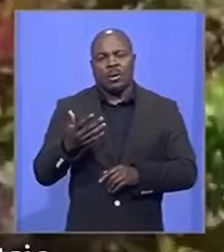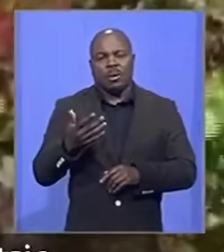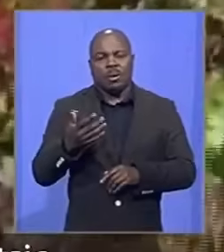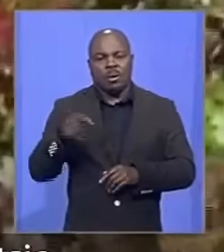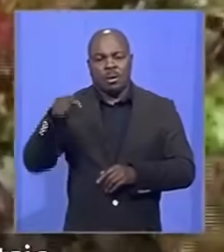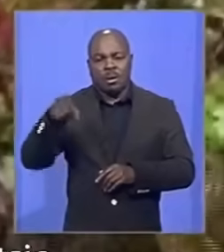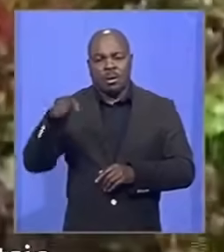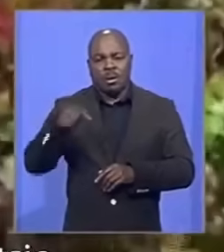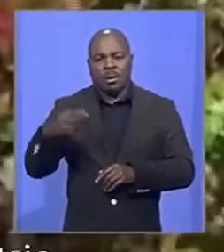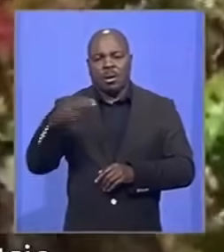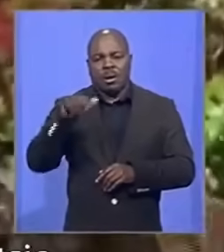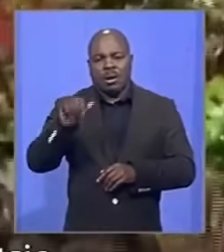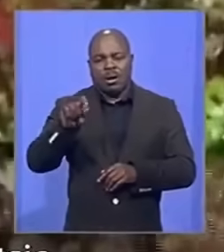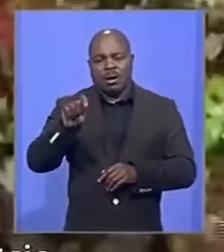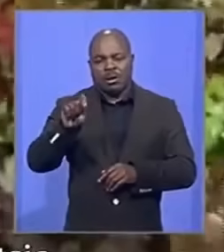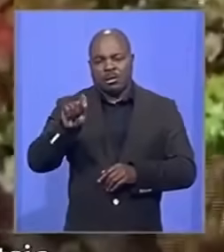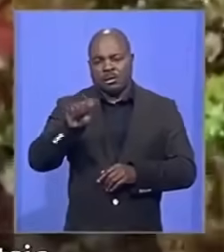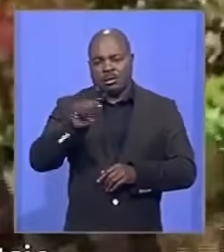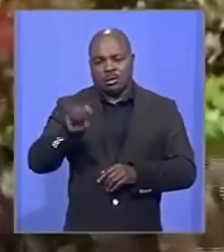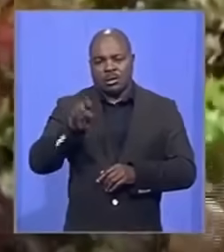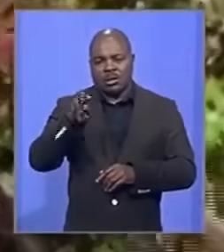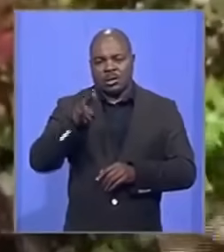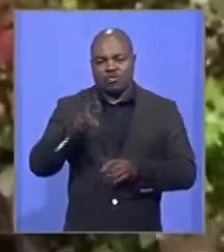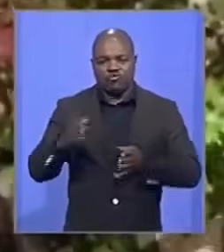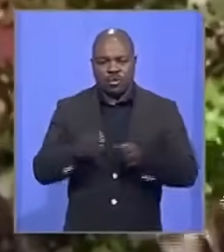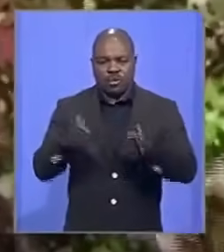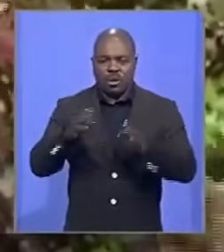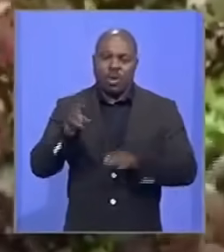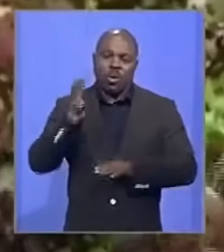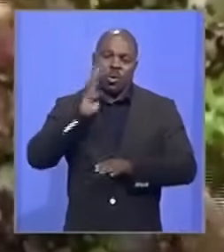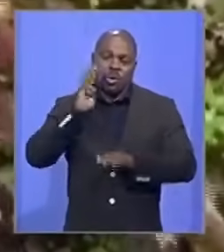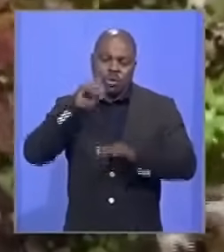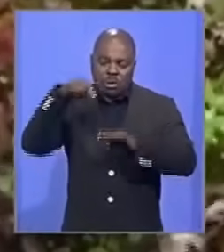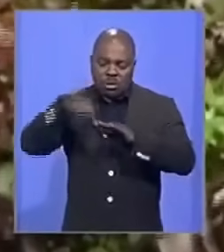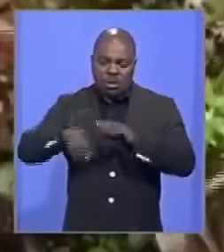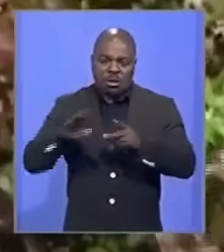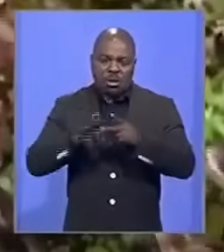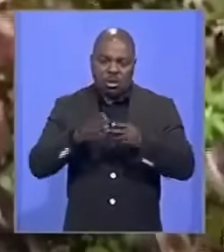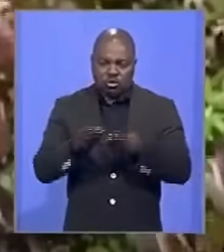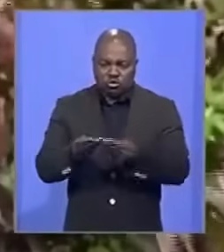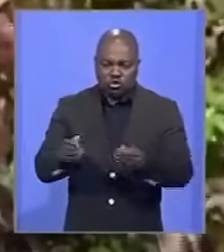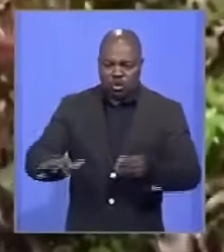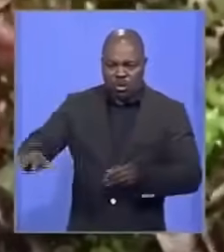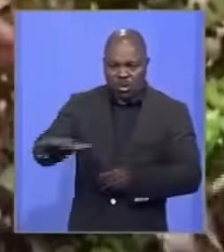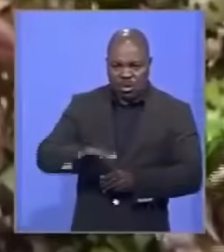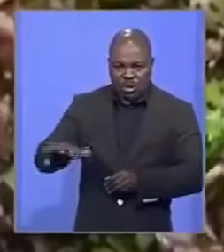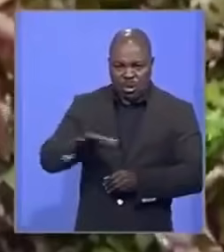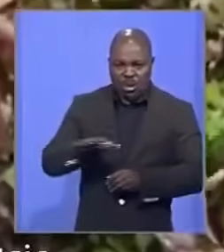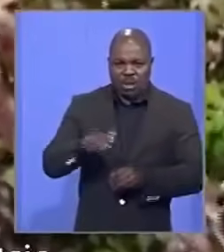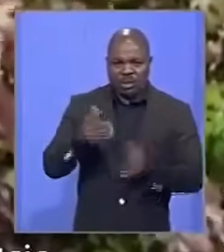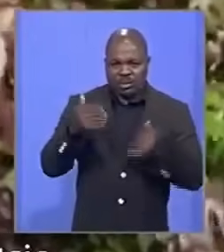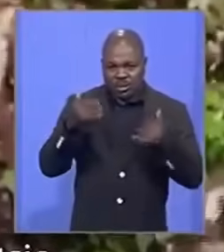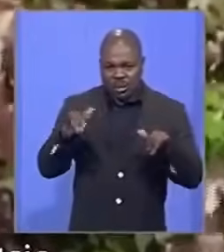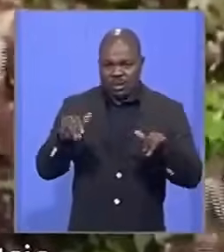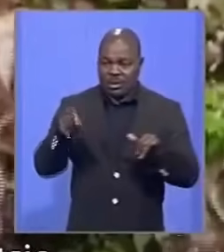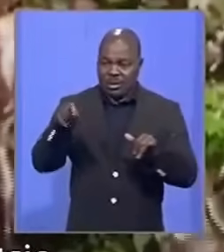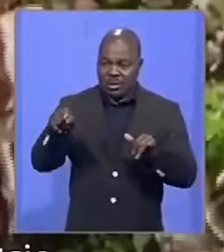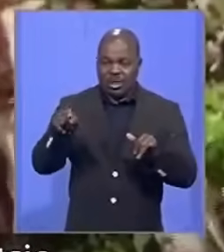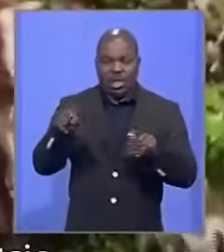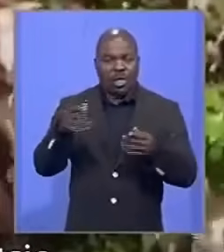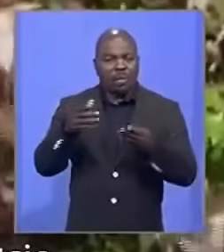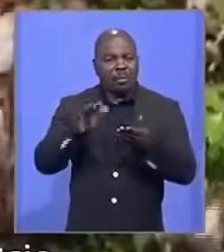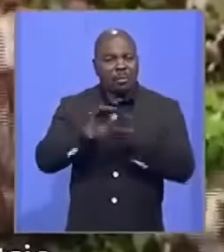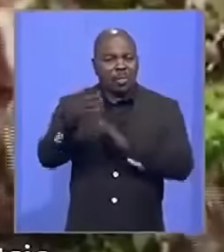Harts River and groundwater and soil in the area is still continuing as a result of